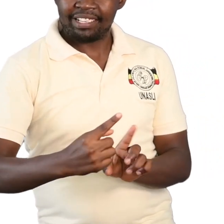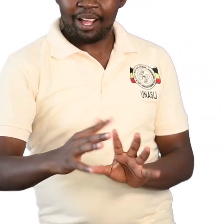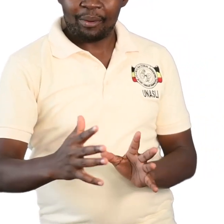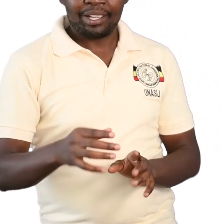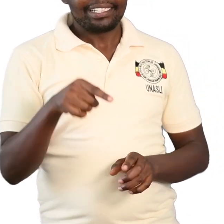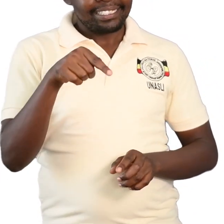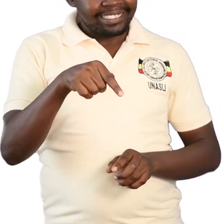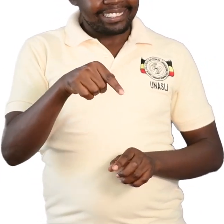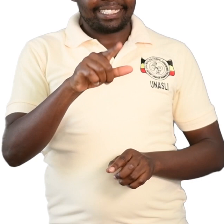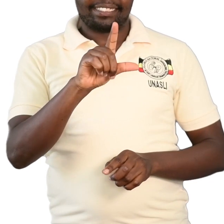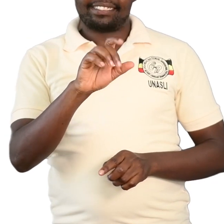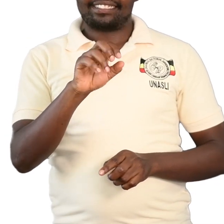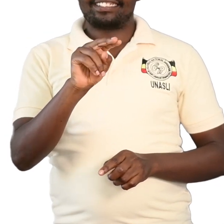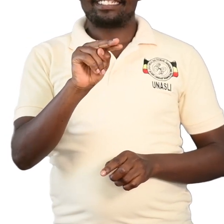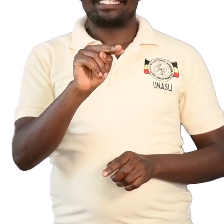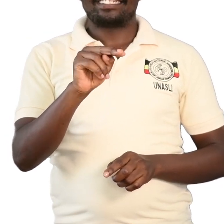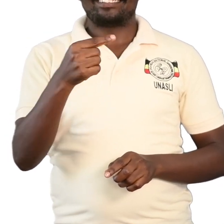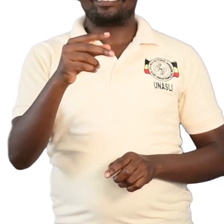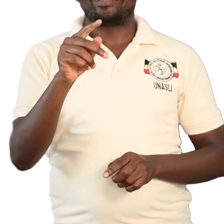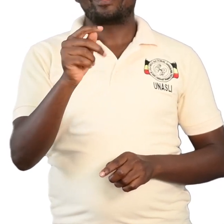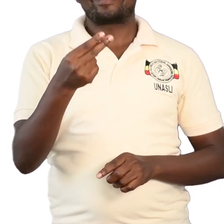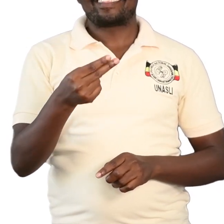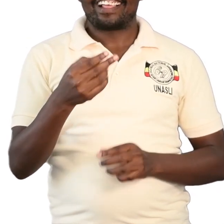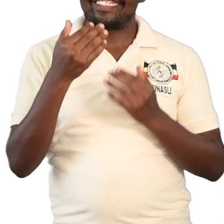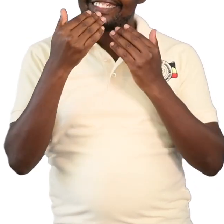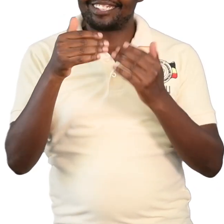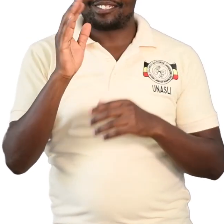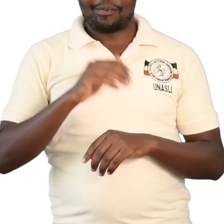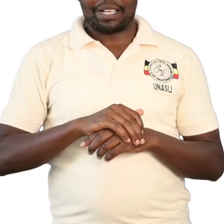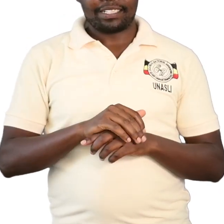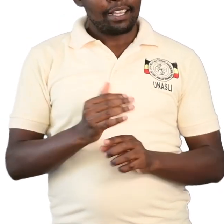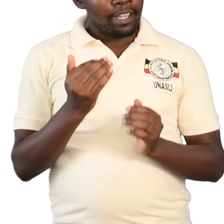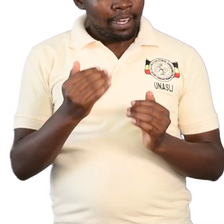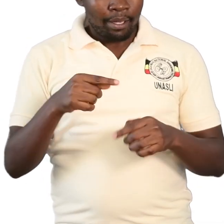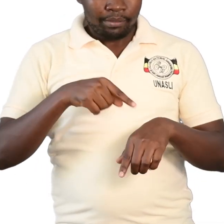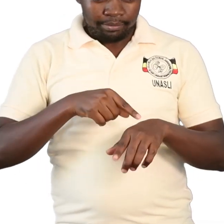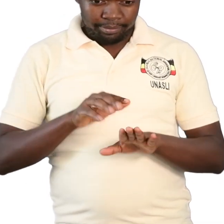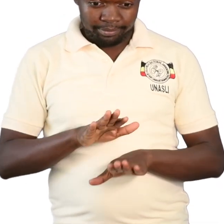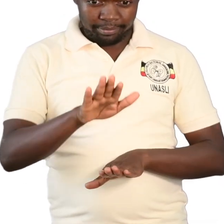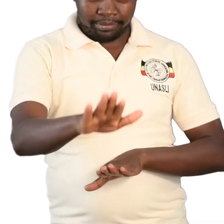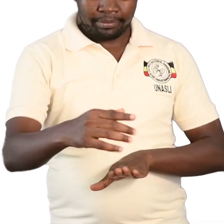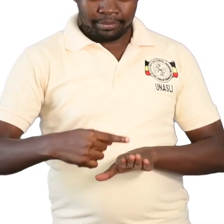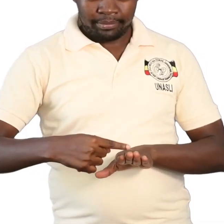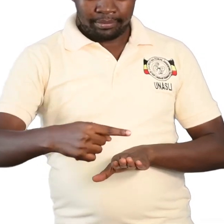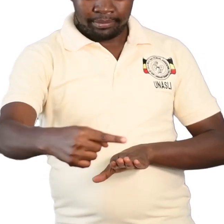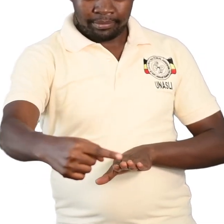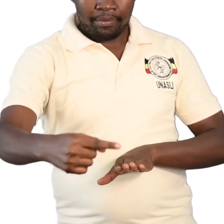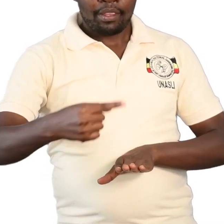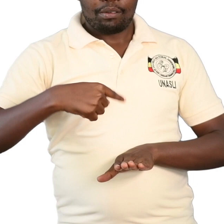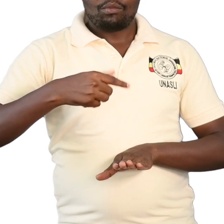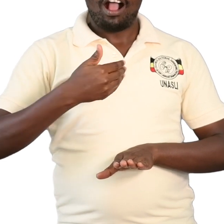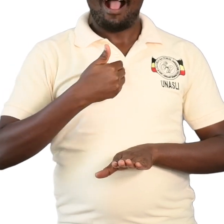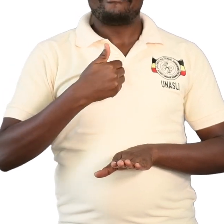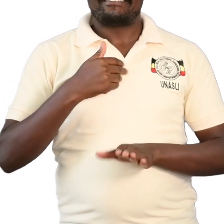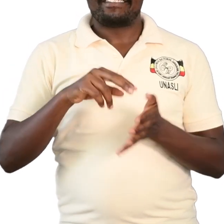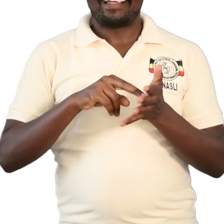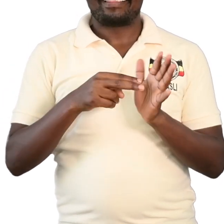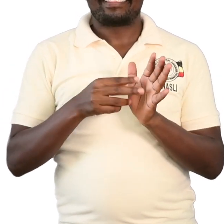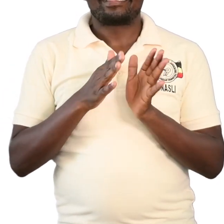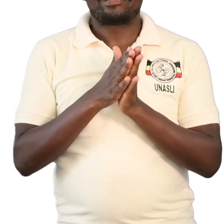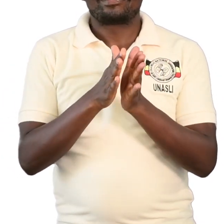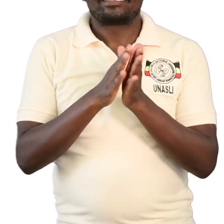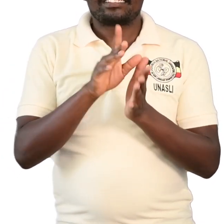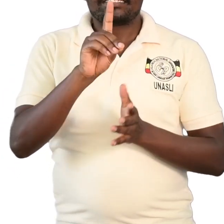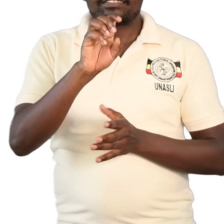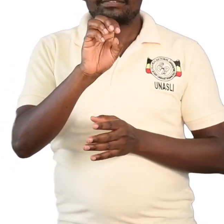It is the length. Thank you so much. Now, that length, we have a definition for that length.